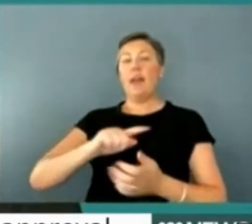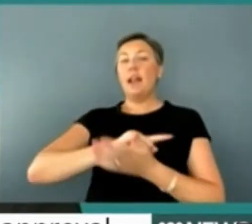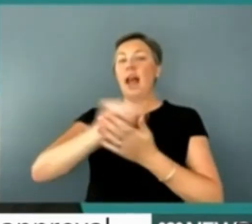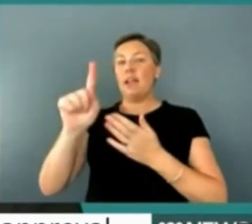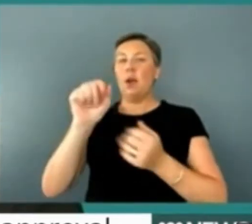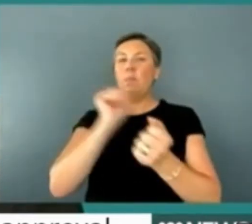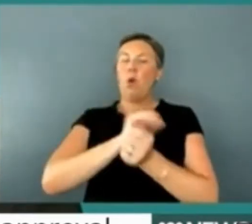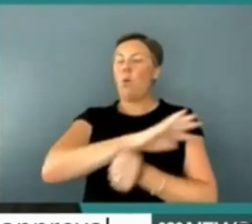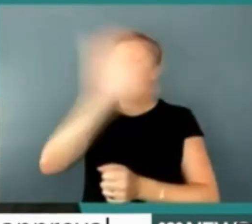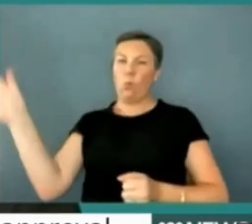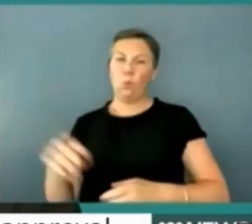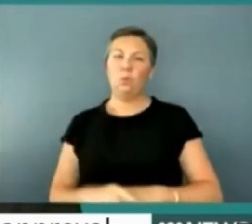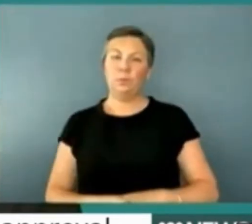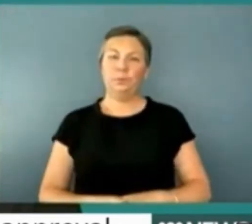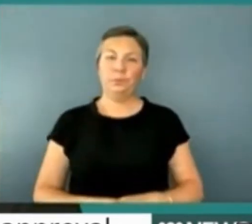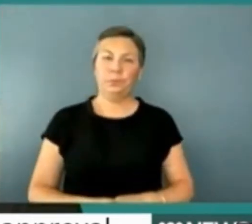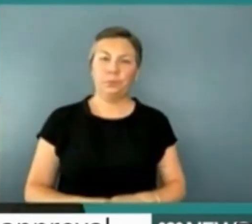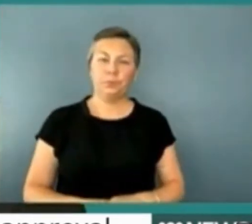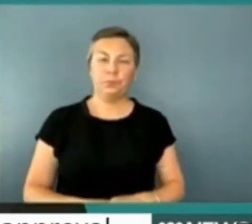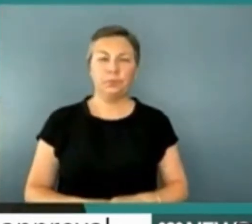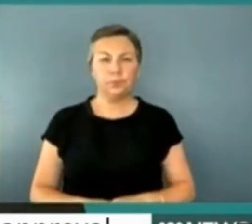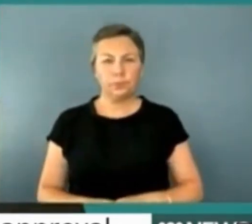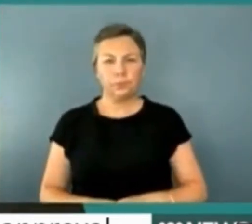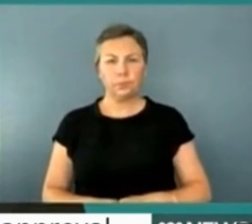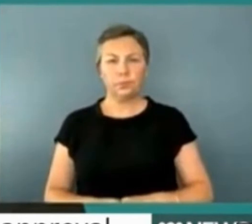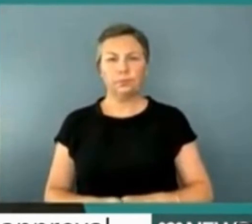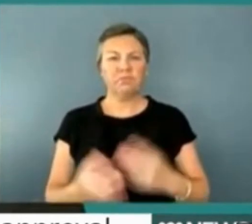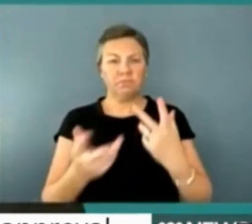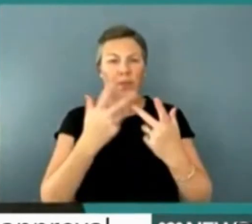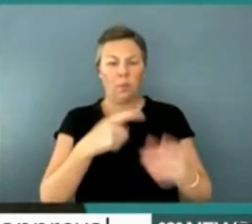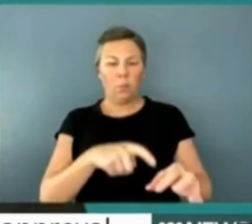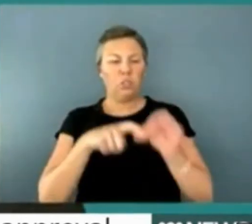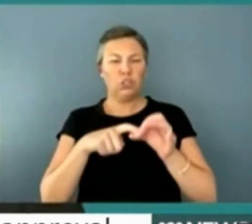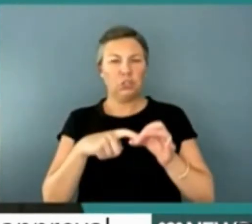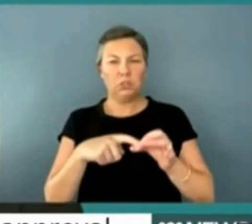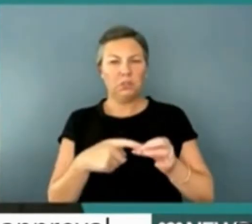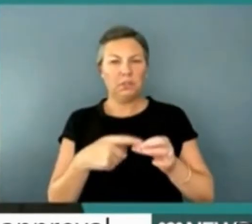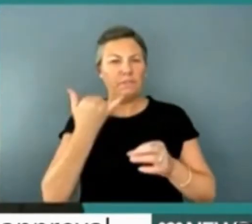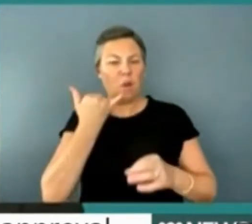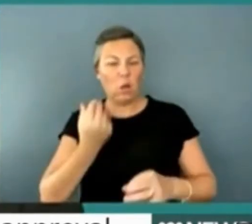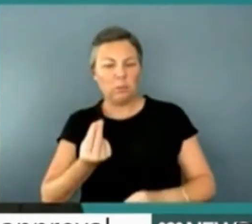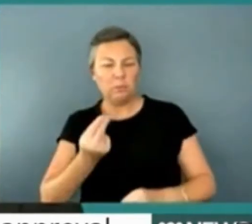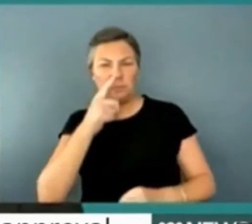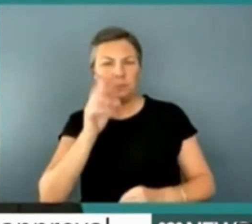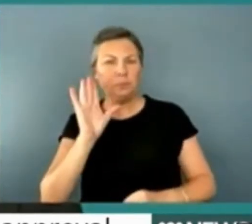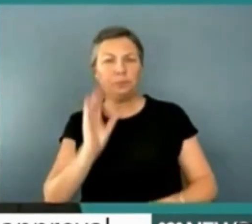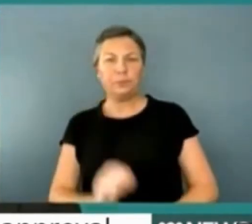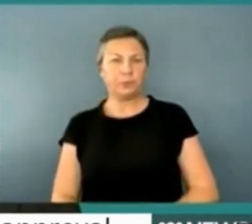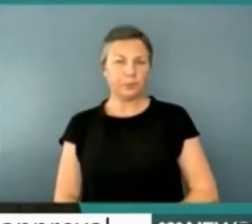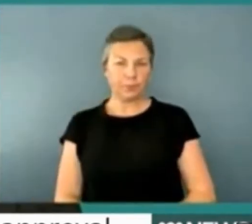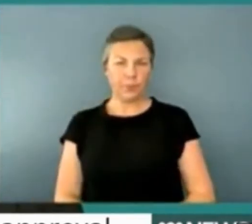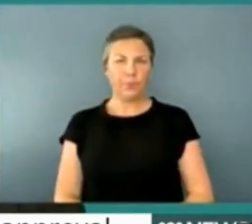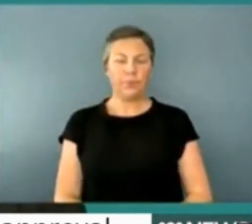Good afternoon, Professor Kelly. Thanks for your time. Today, I understand that New South Wales is moving air crews into similar quarantine arrangements